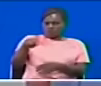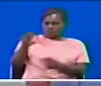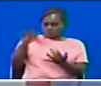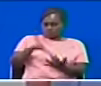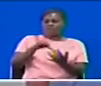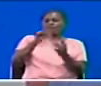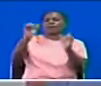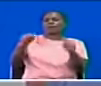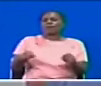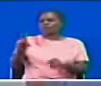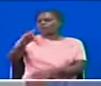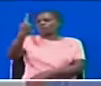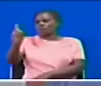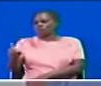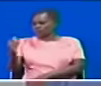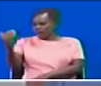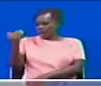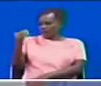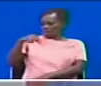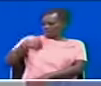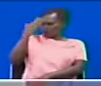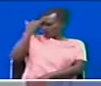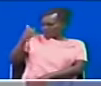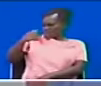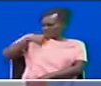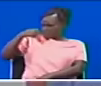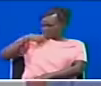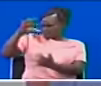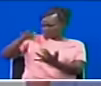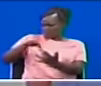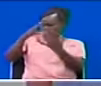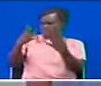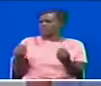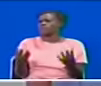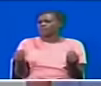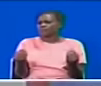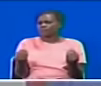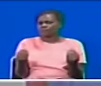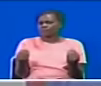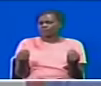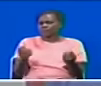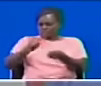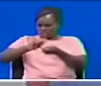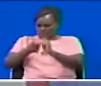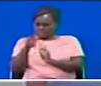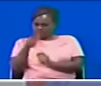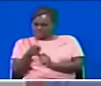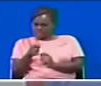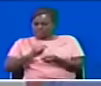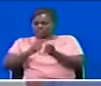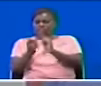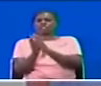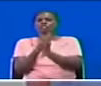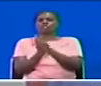on. The question you need to ask yourself is, why are you the easy one to be picked on? Mm-hmm. Change that and you change the